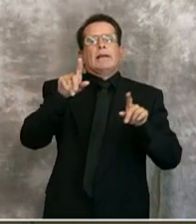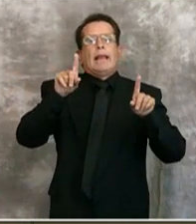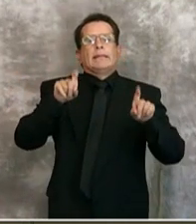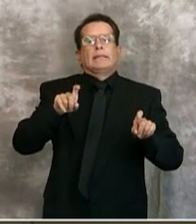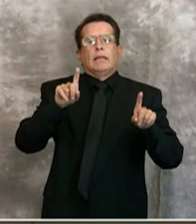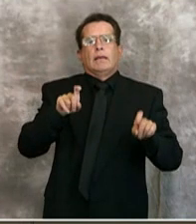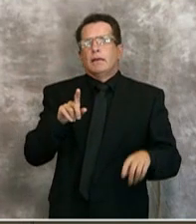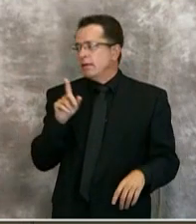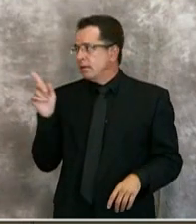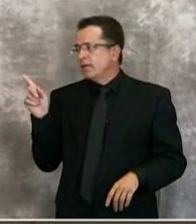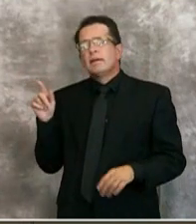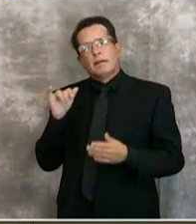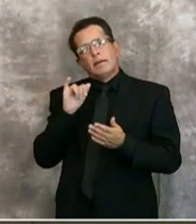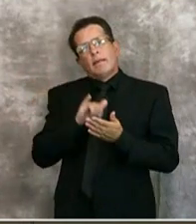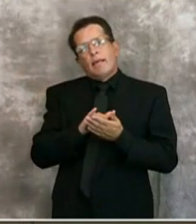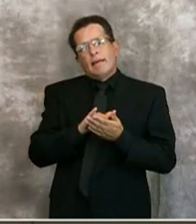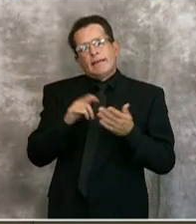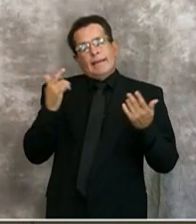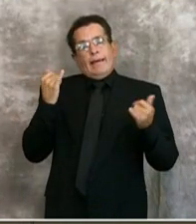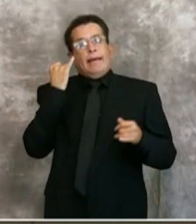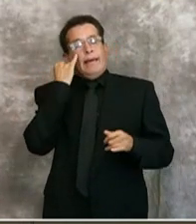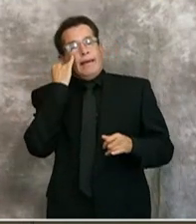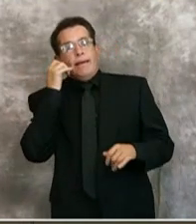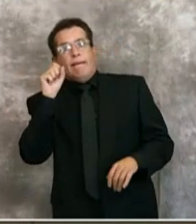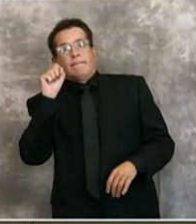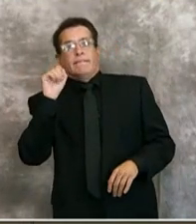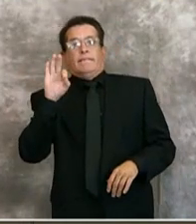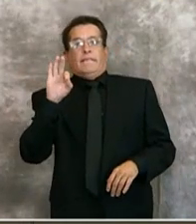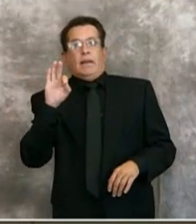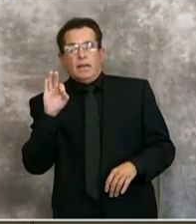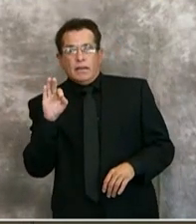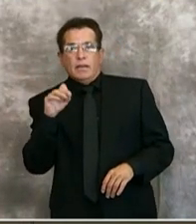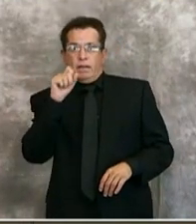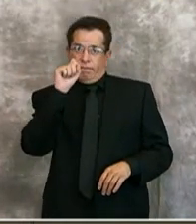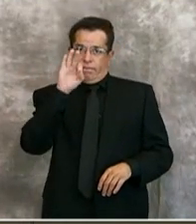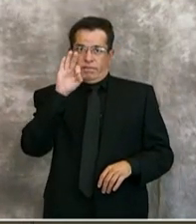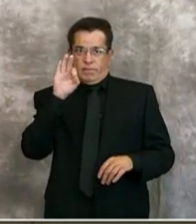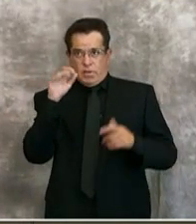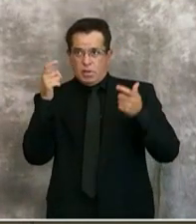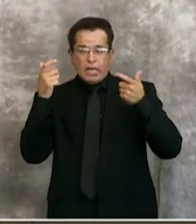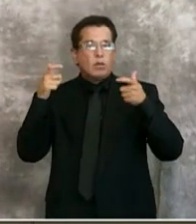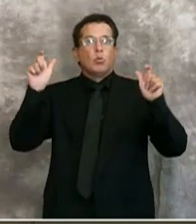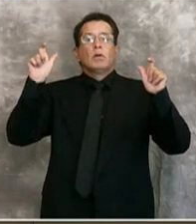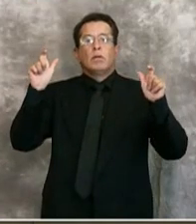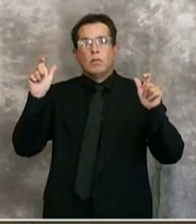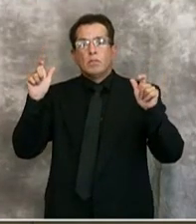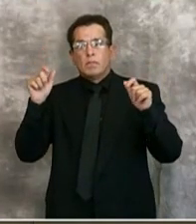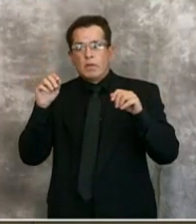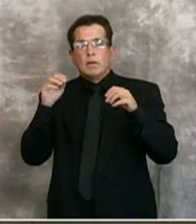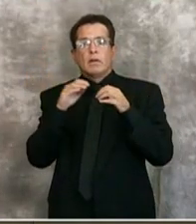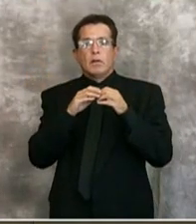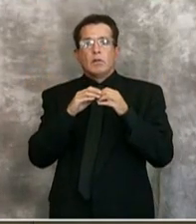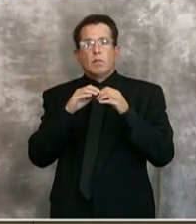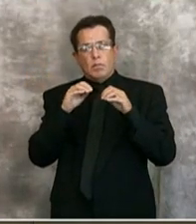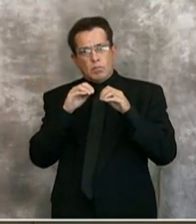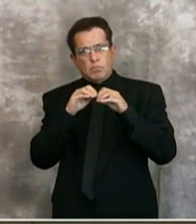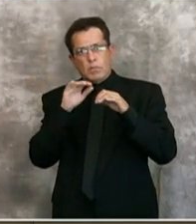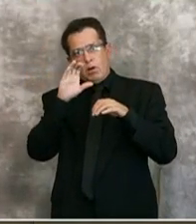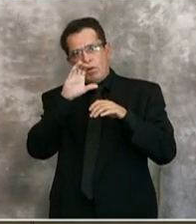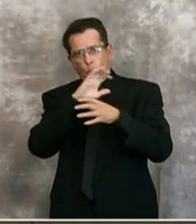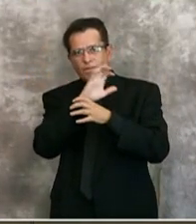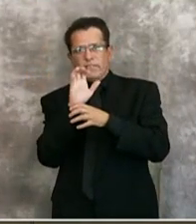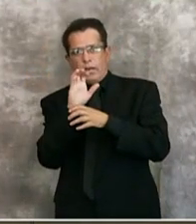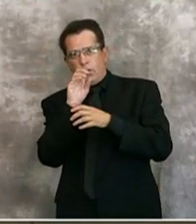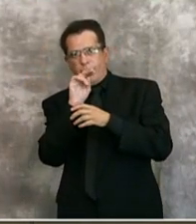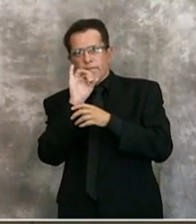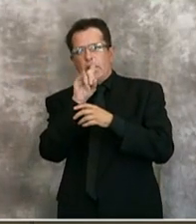a big if, Paul, and with the increased widespread distribution of COVID-19,